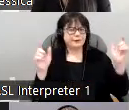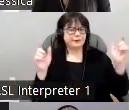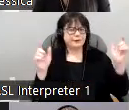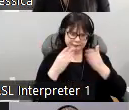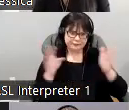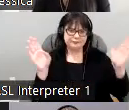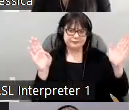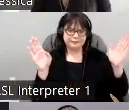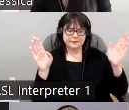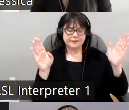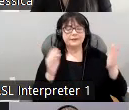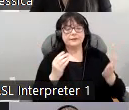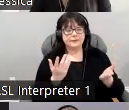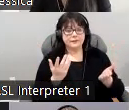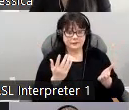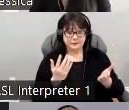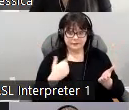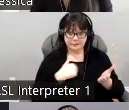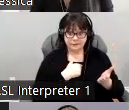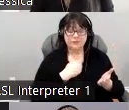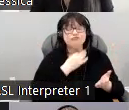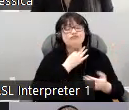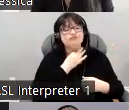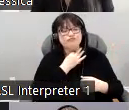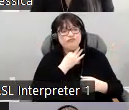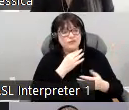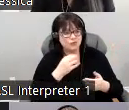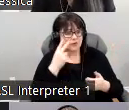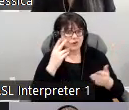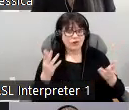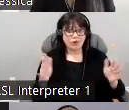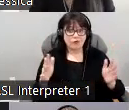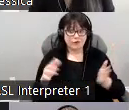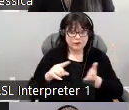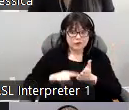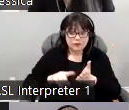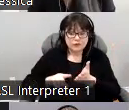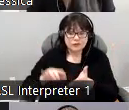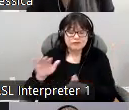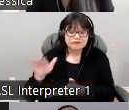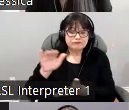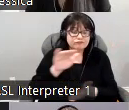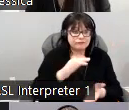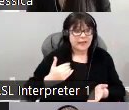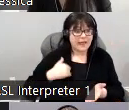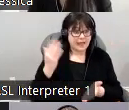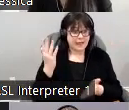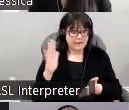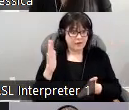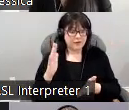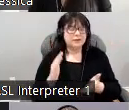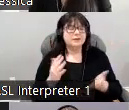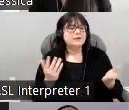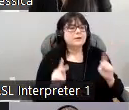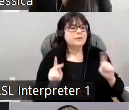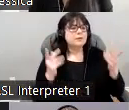this, we really wanted to see what kind of research has been done in this area, what people already know about it. And then we